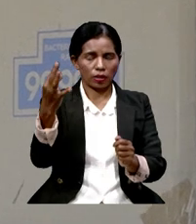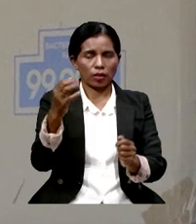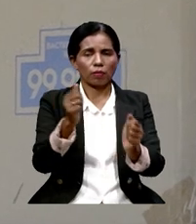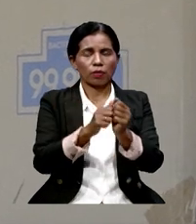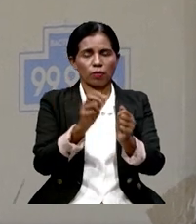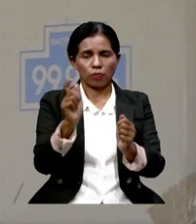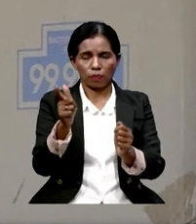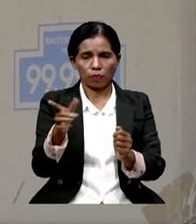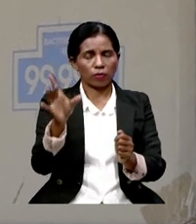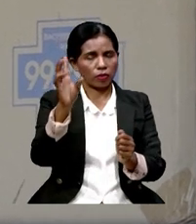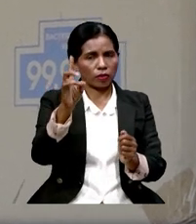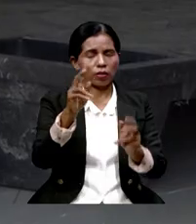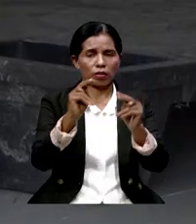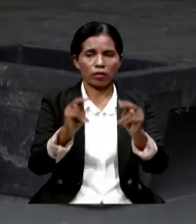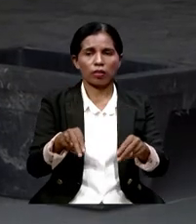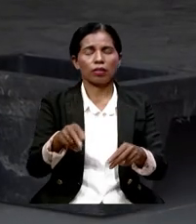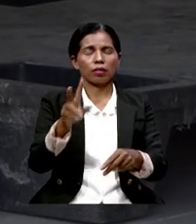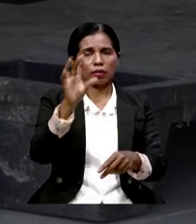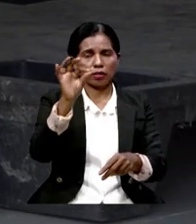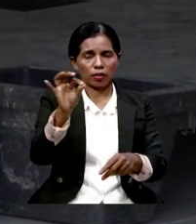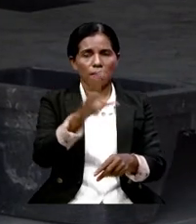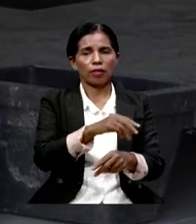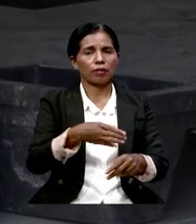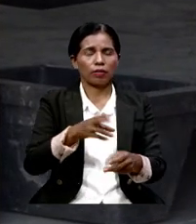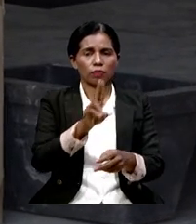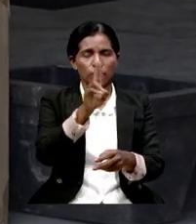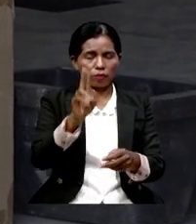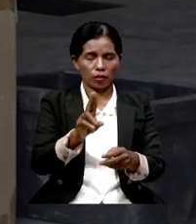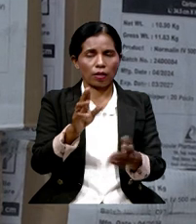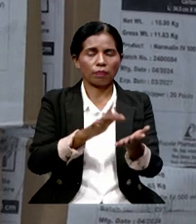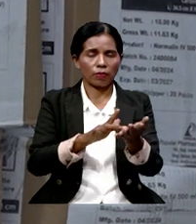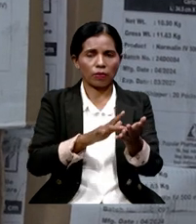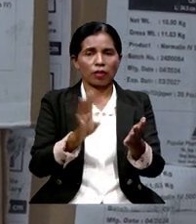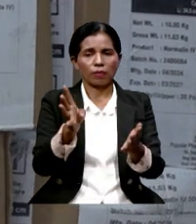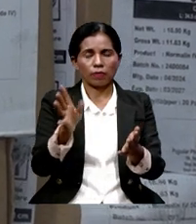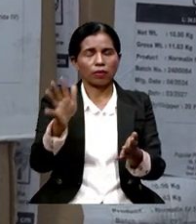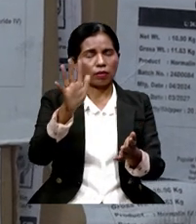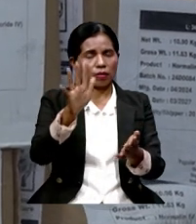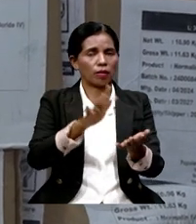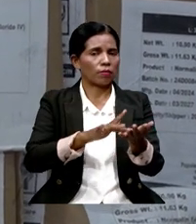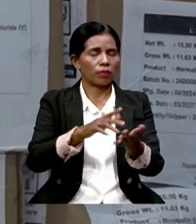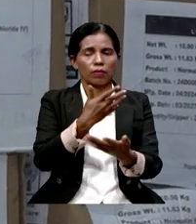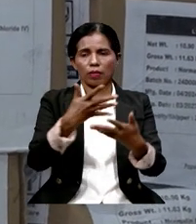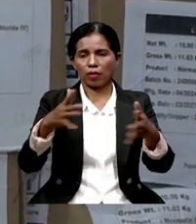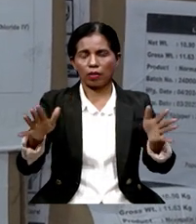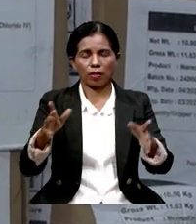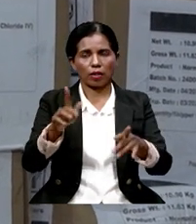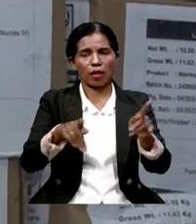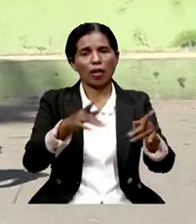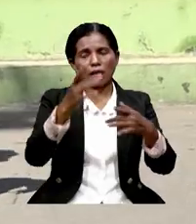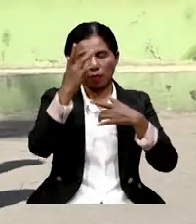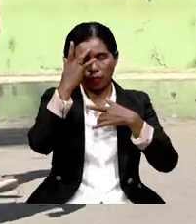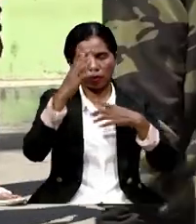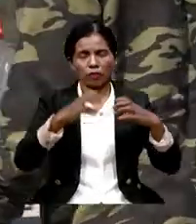hitu necessário sia No consumaveis item hatnulu resin lima mak stok mamuk incluimos Aimoruk ba paciente moras